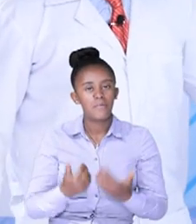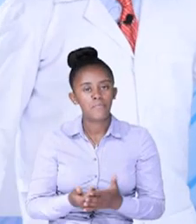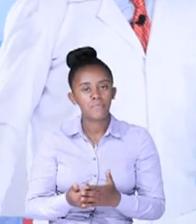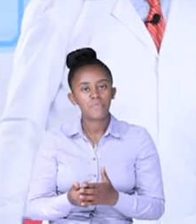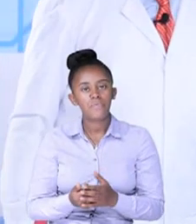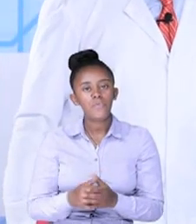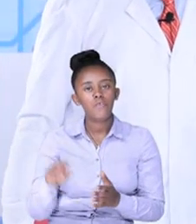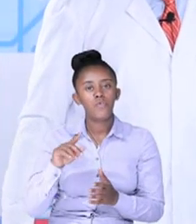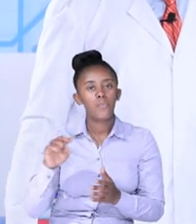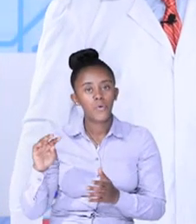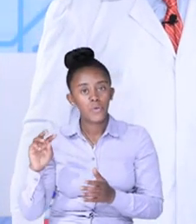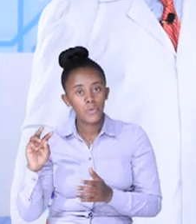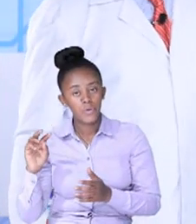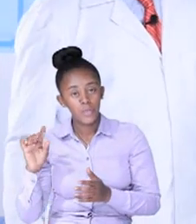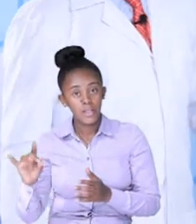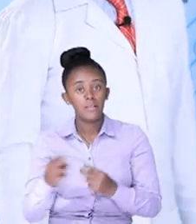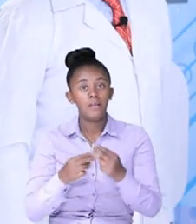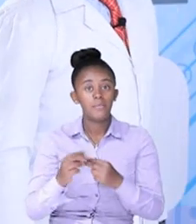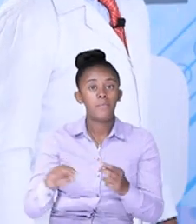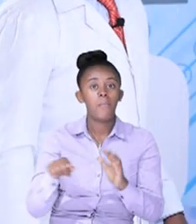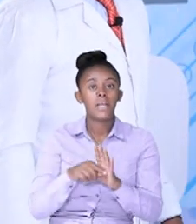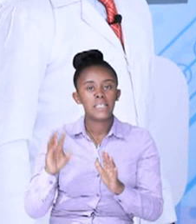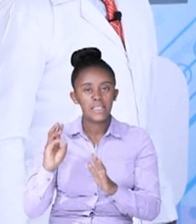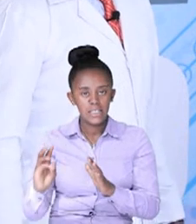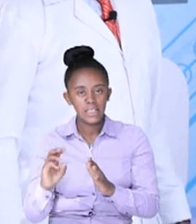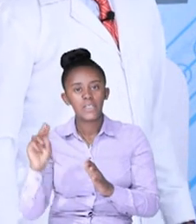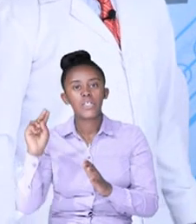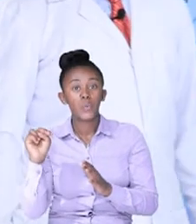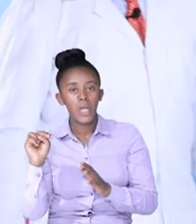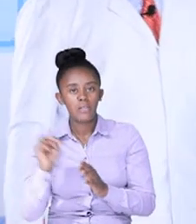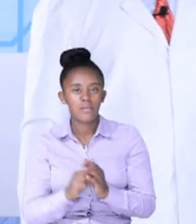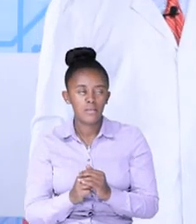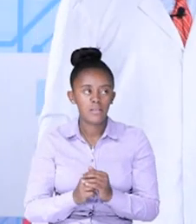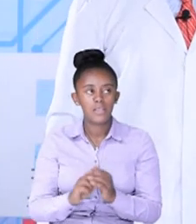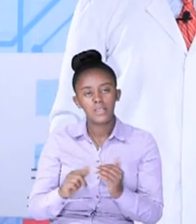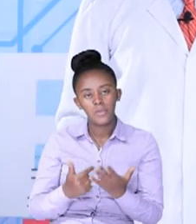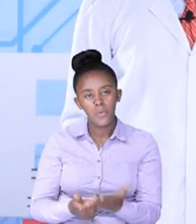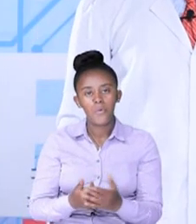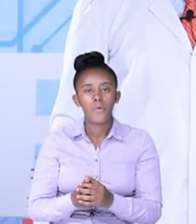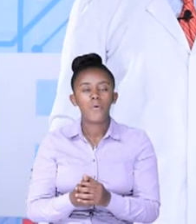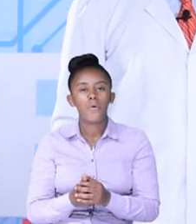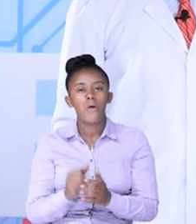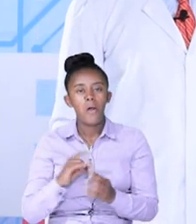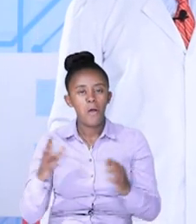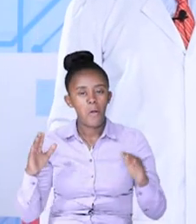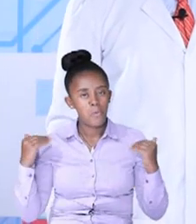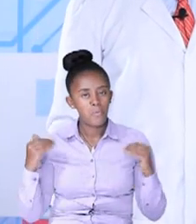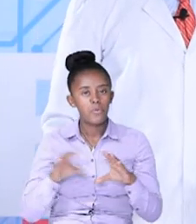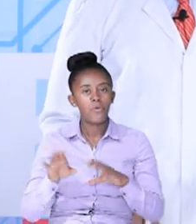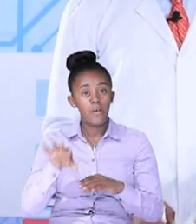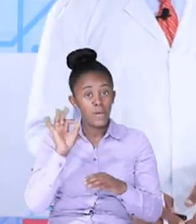4.8 times 10 to the power of minus 6 Newton. Minus 6 Newton. So I hope you have found this